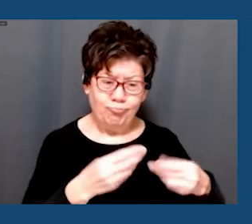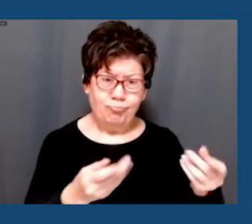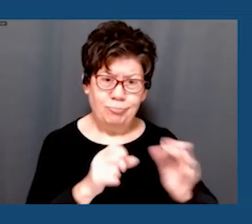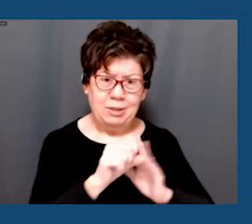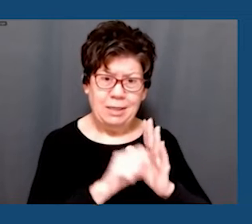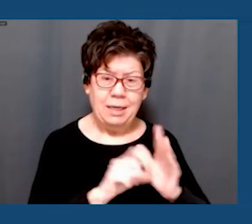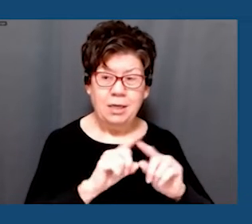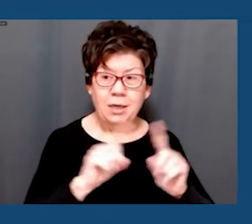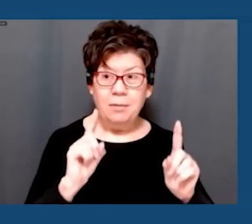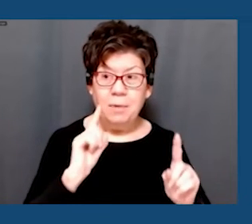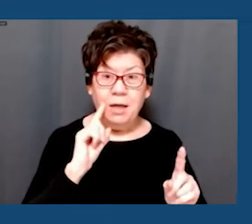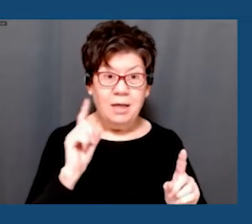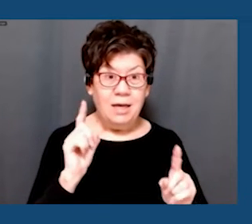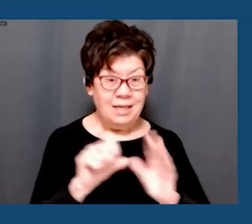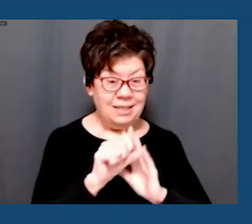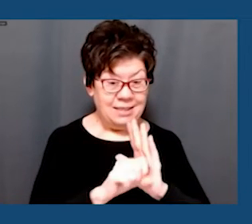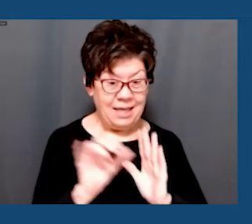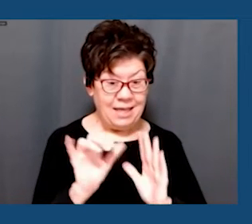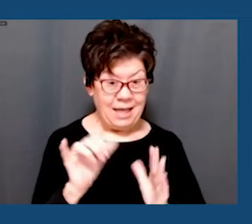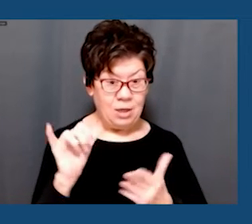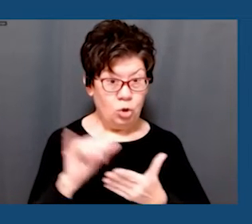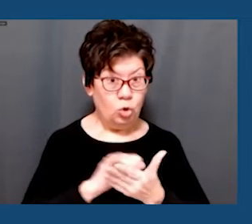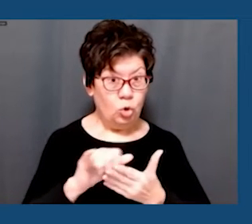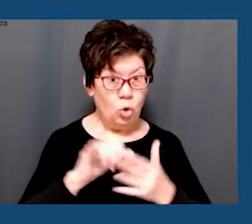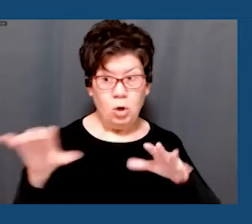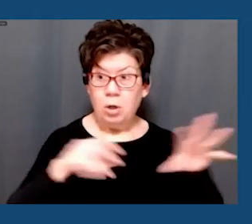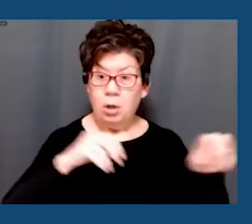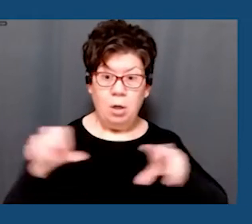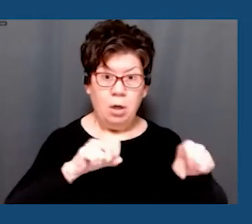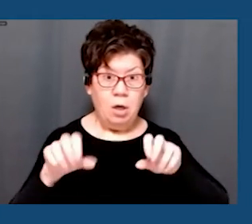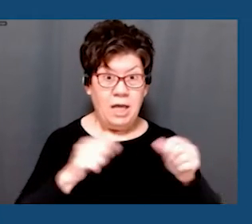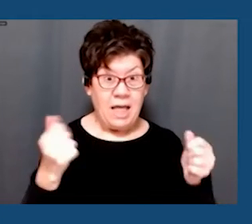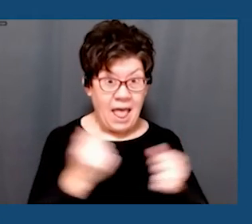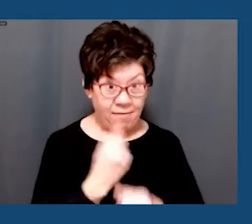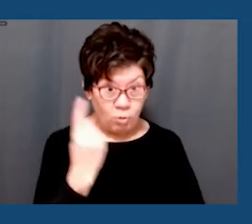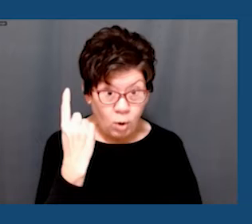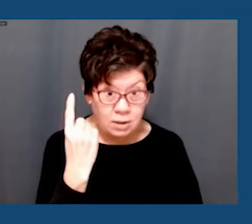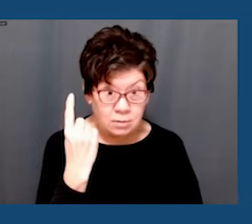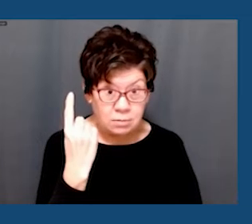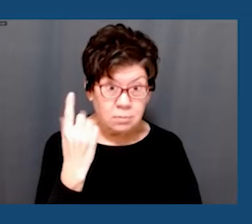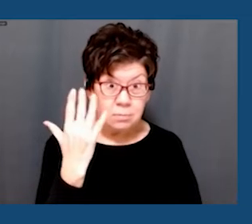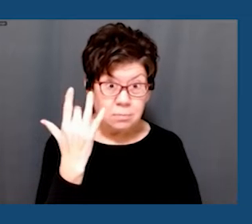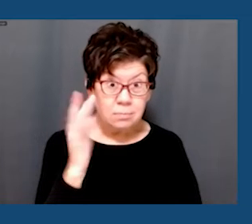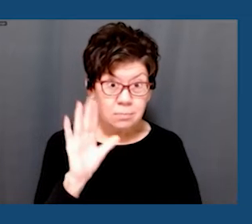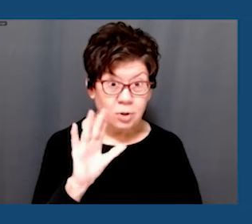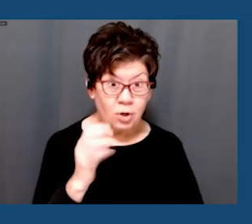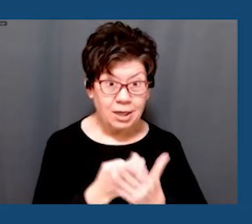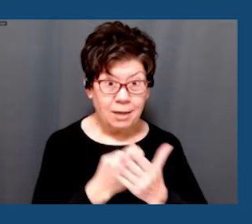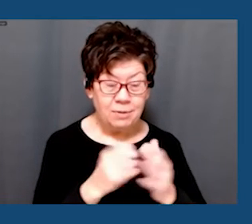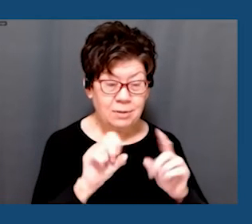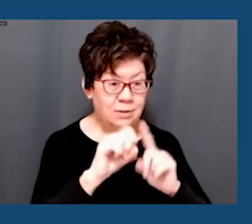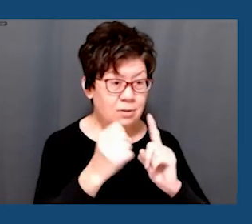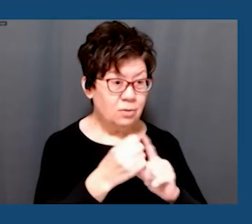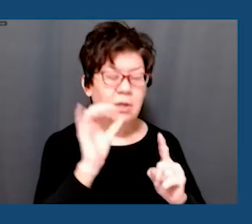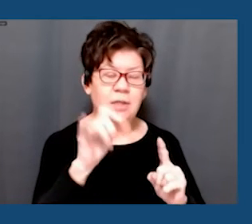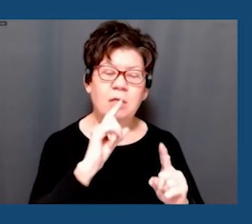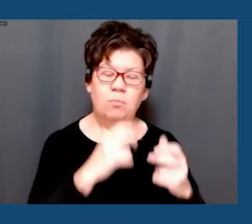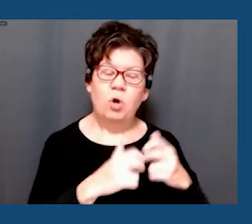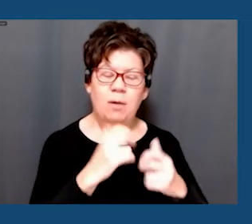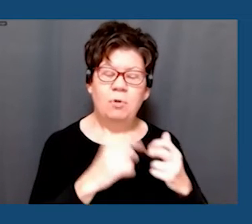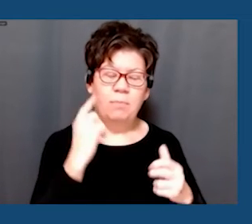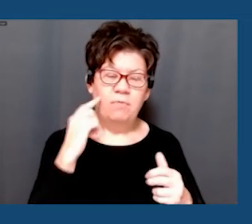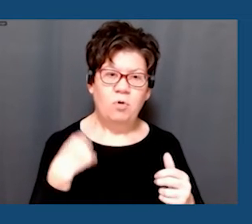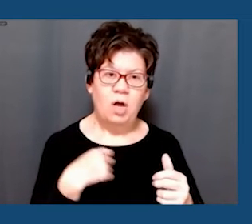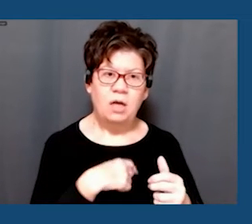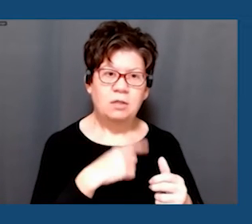United States of America, can house everybody who wants to come because of economic circumstances really creates a problem for us. So without compromising